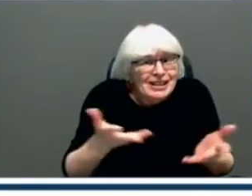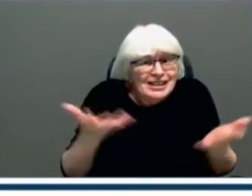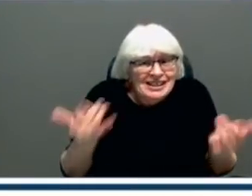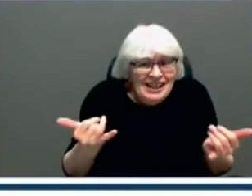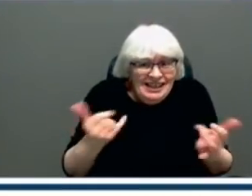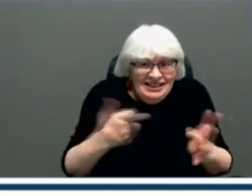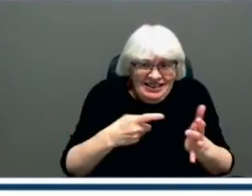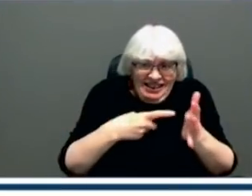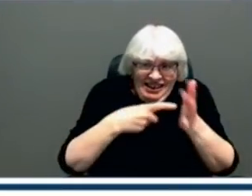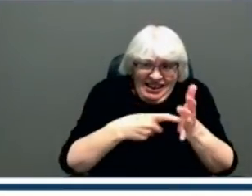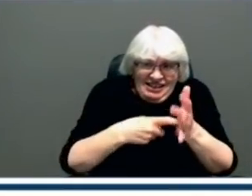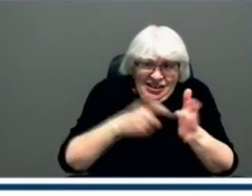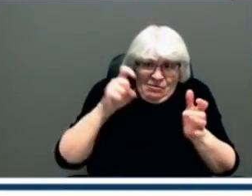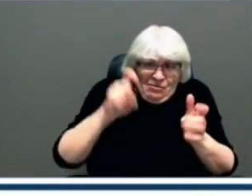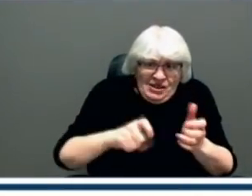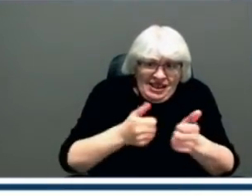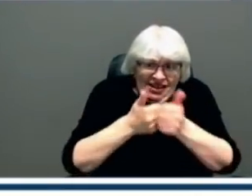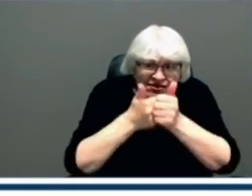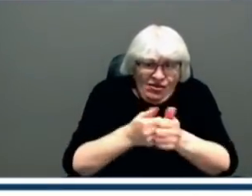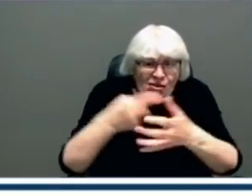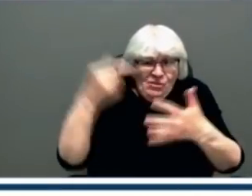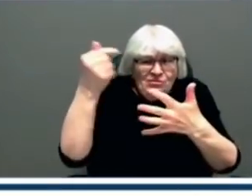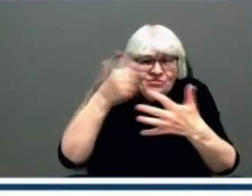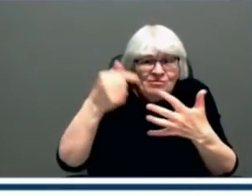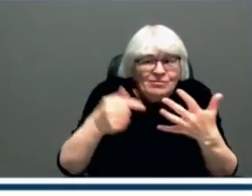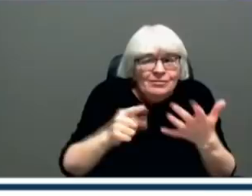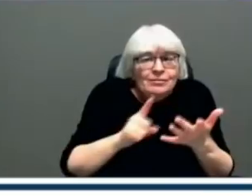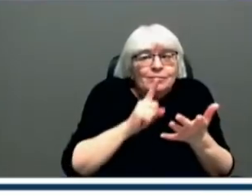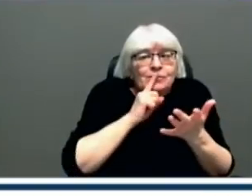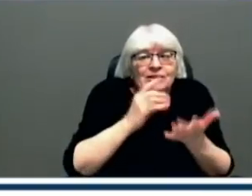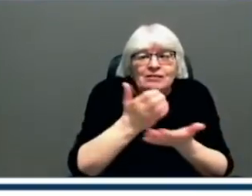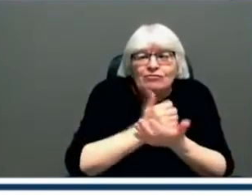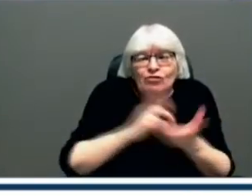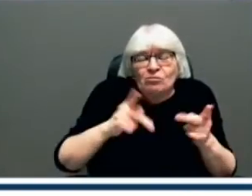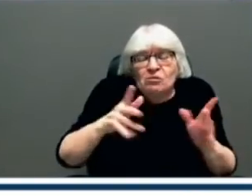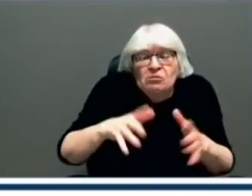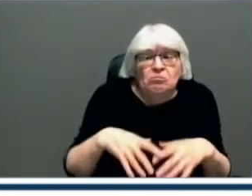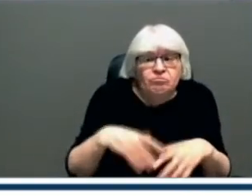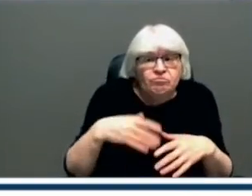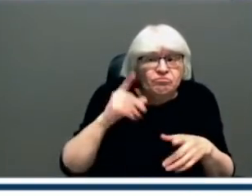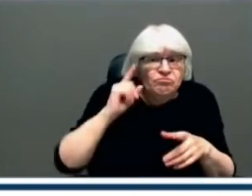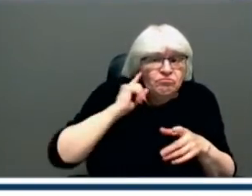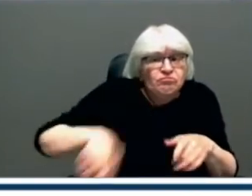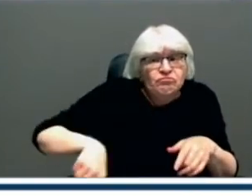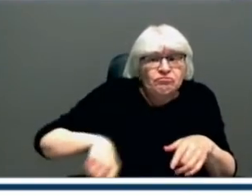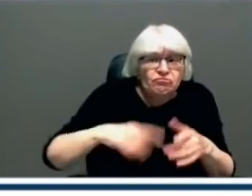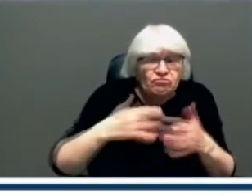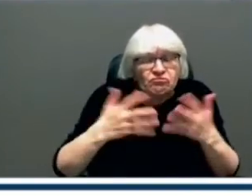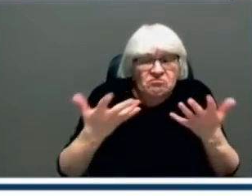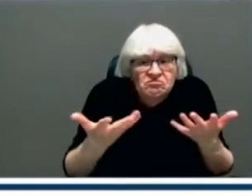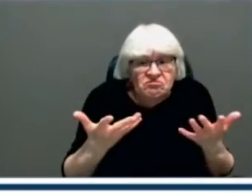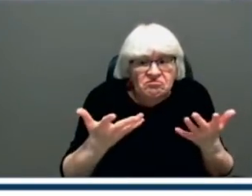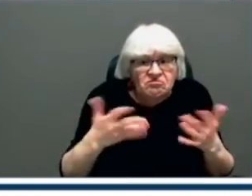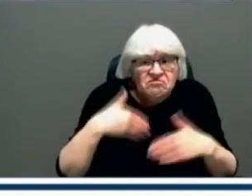it comes down to whether people are willing to take that action that shows that they care about others